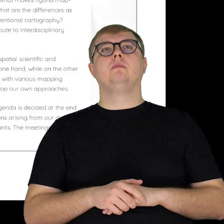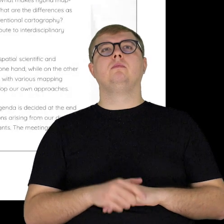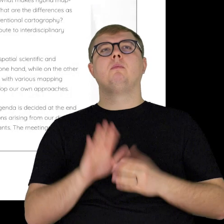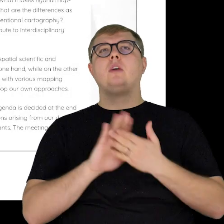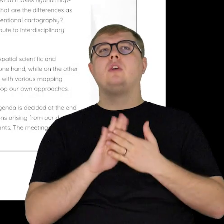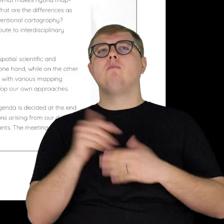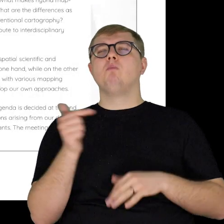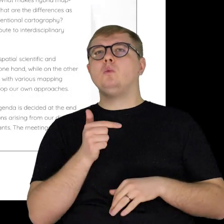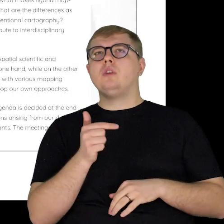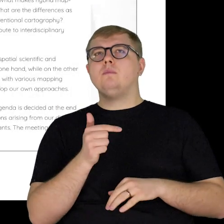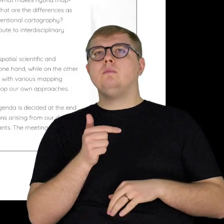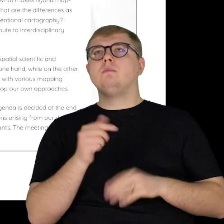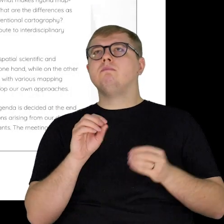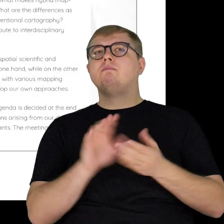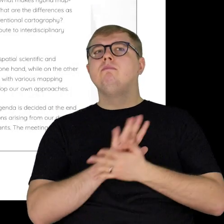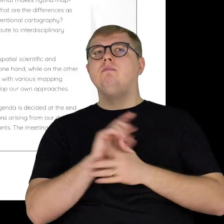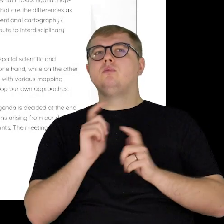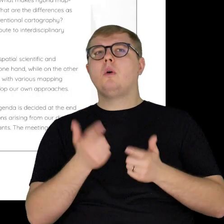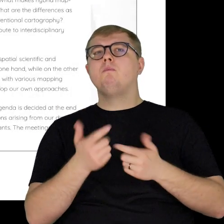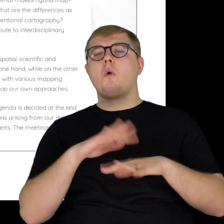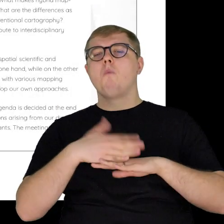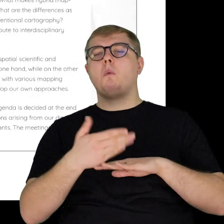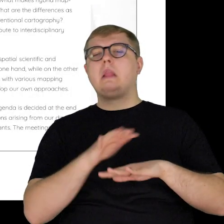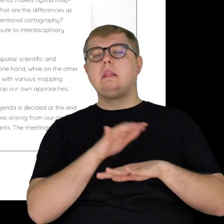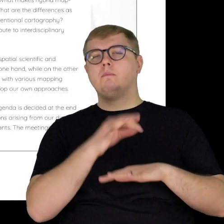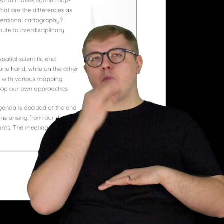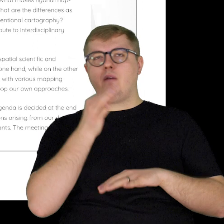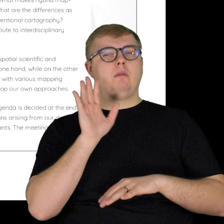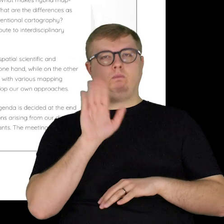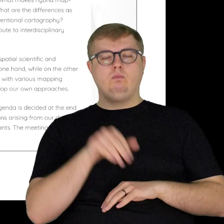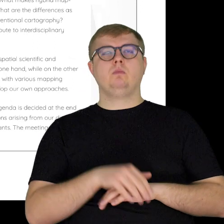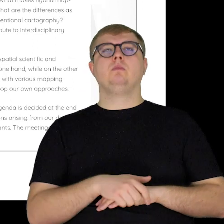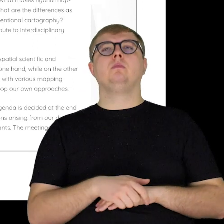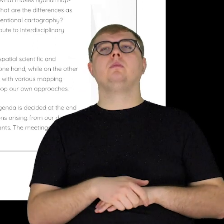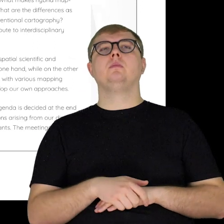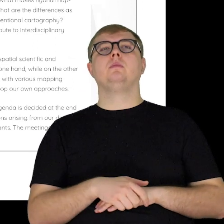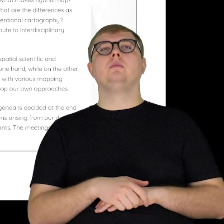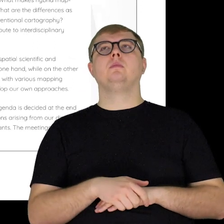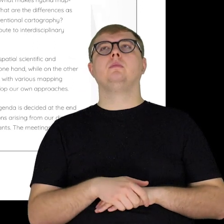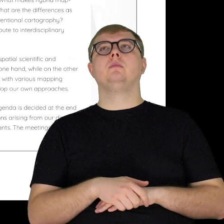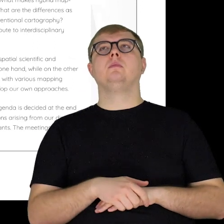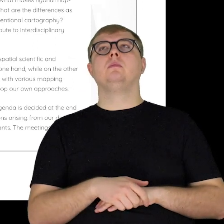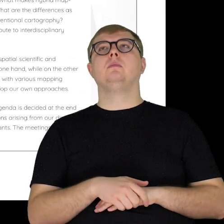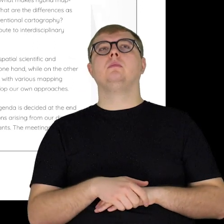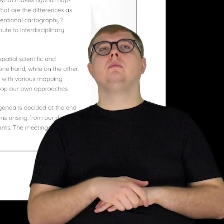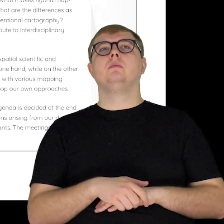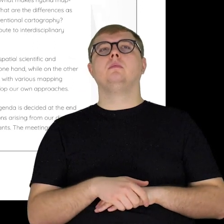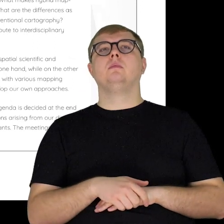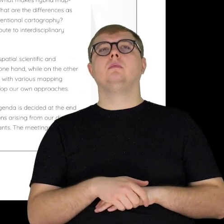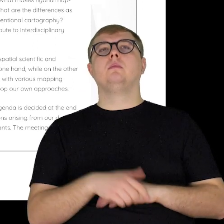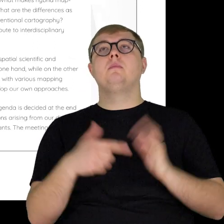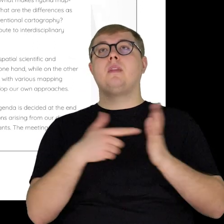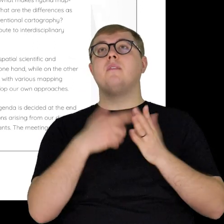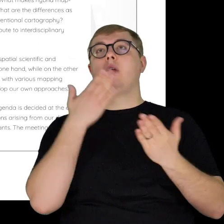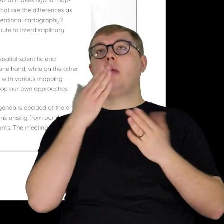Use two computer. That's how we, in September, like in 2018, like